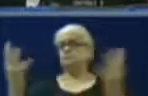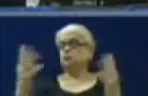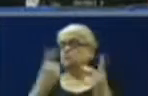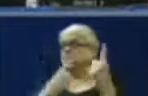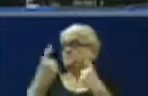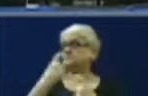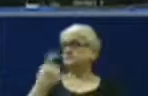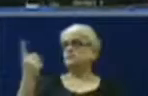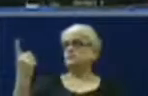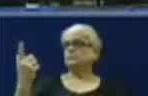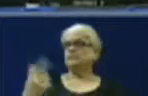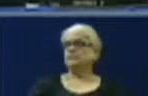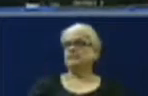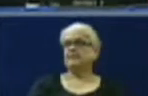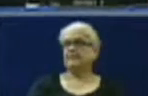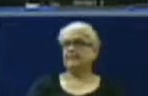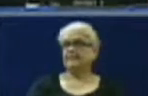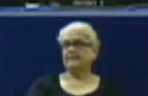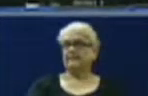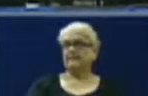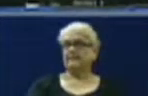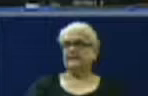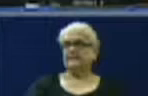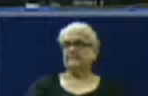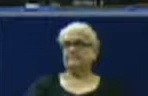Chris? Not really a question,